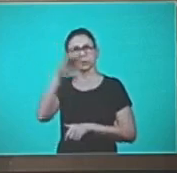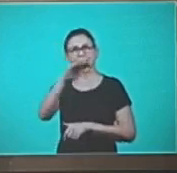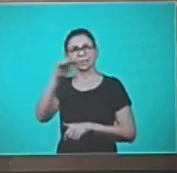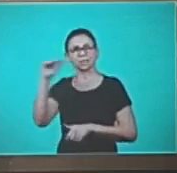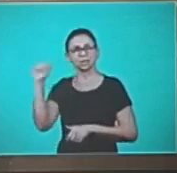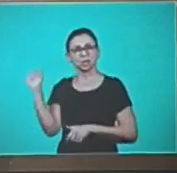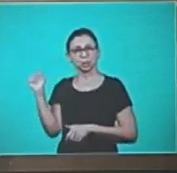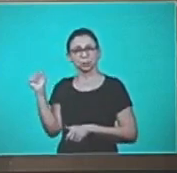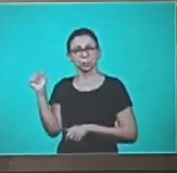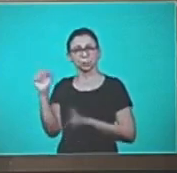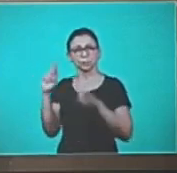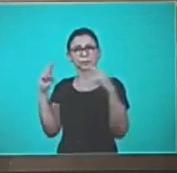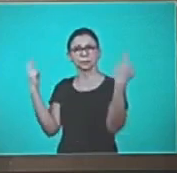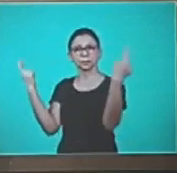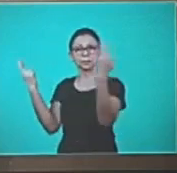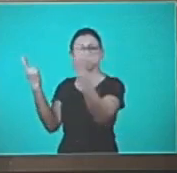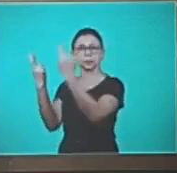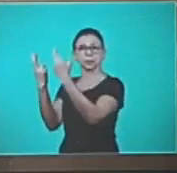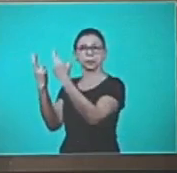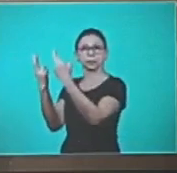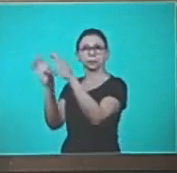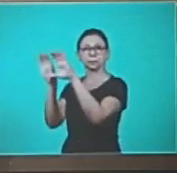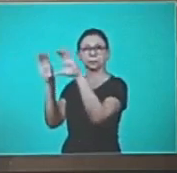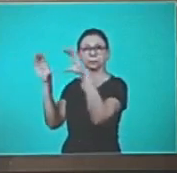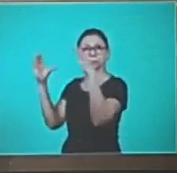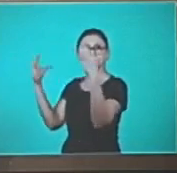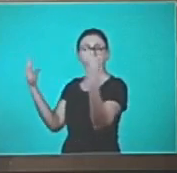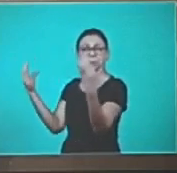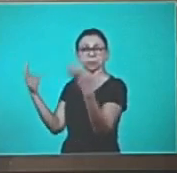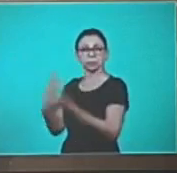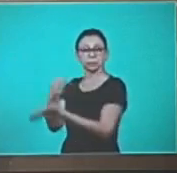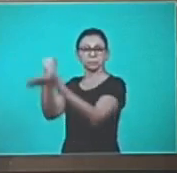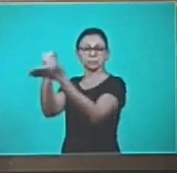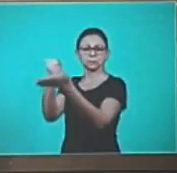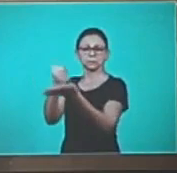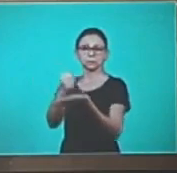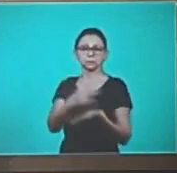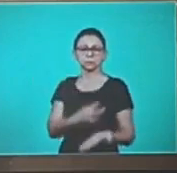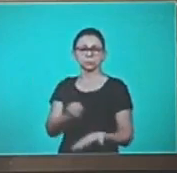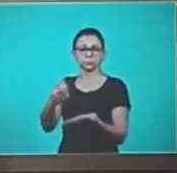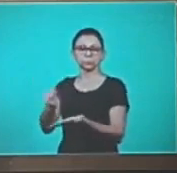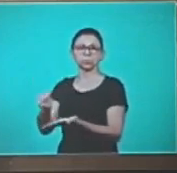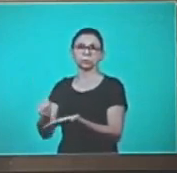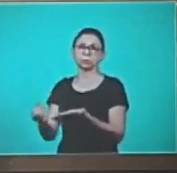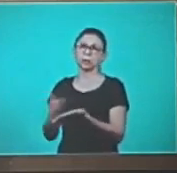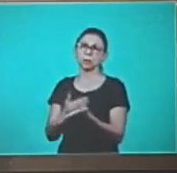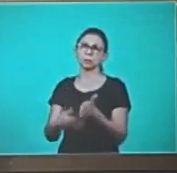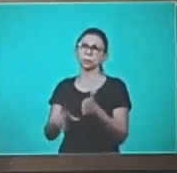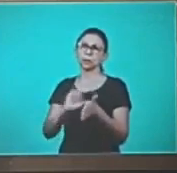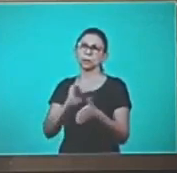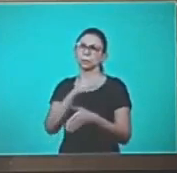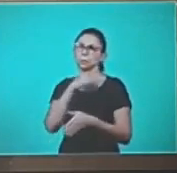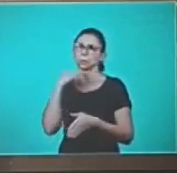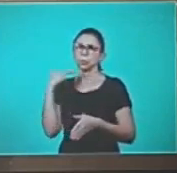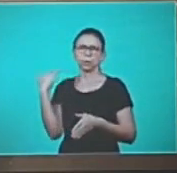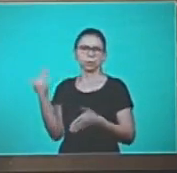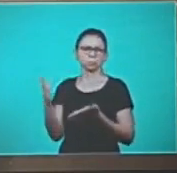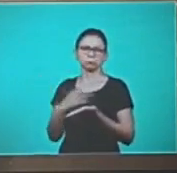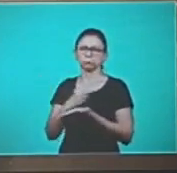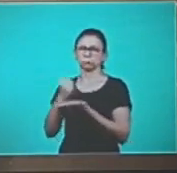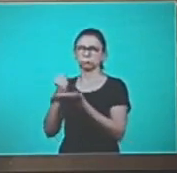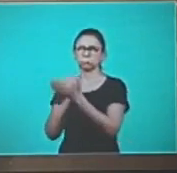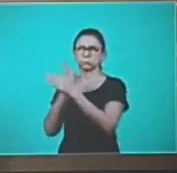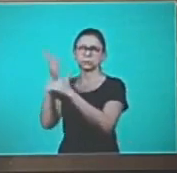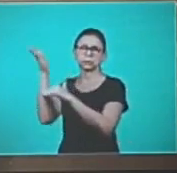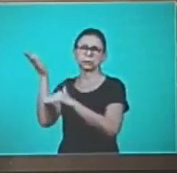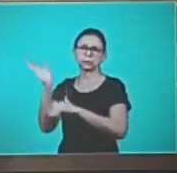for this kingdom, they will be removed. A few went before of us.